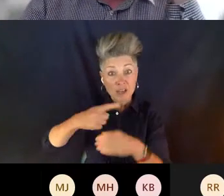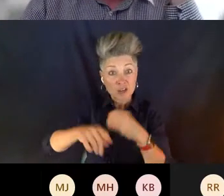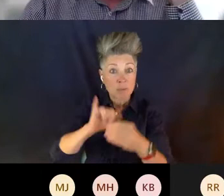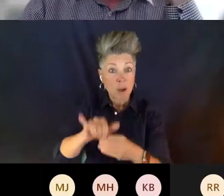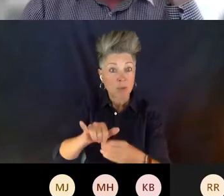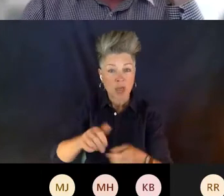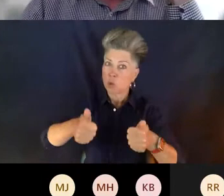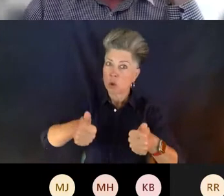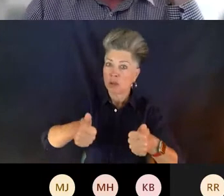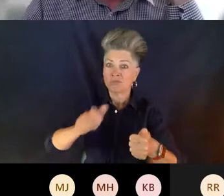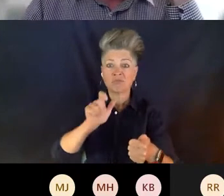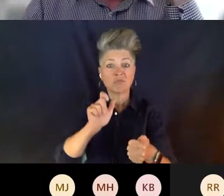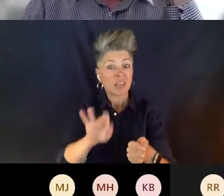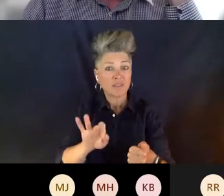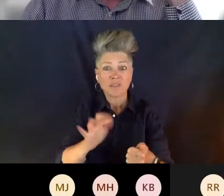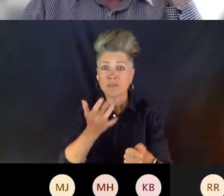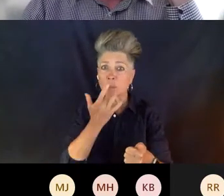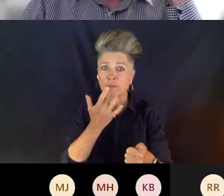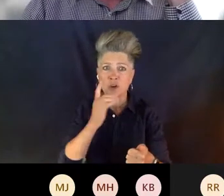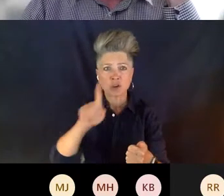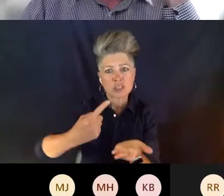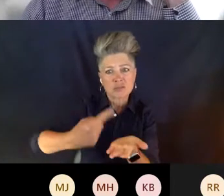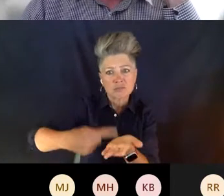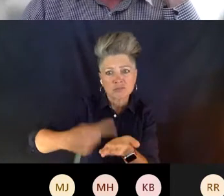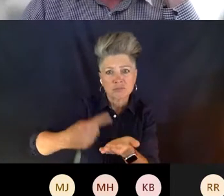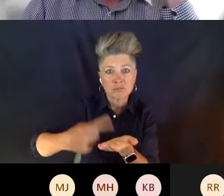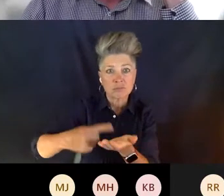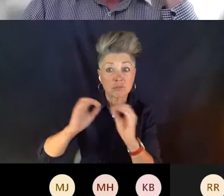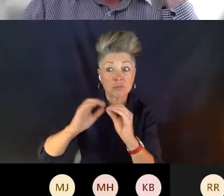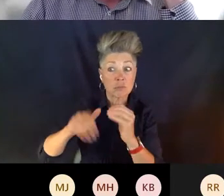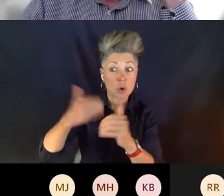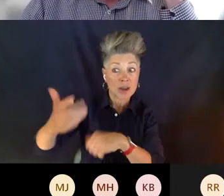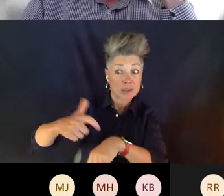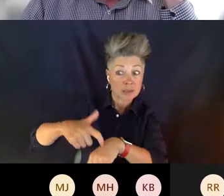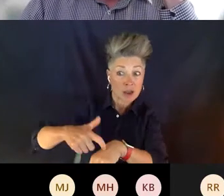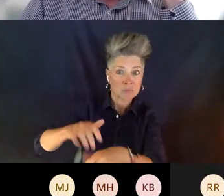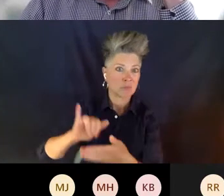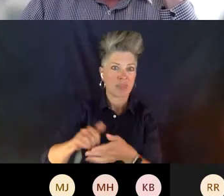to mull about it and talk about it a little bit next time, that's totally okay too.